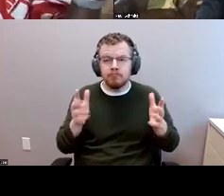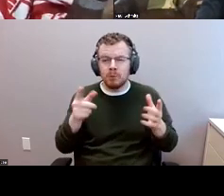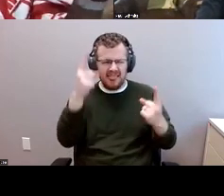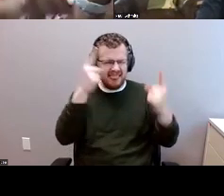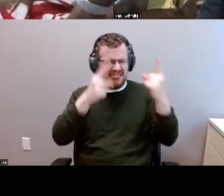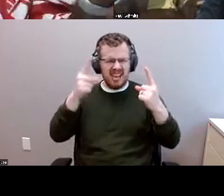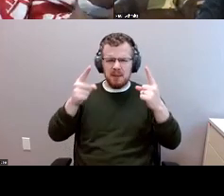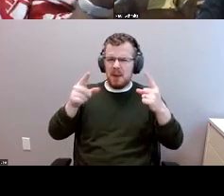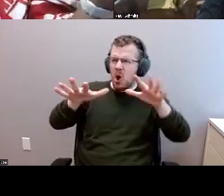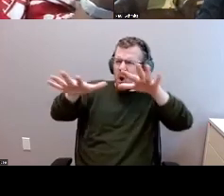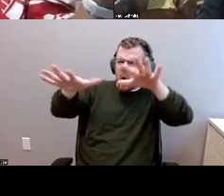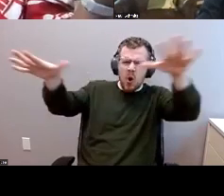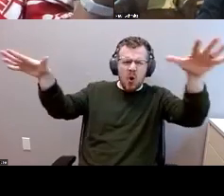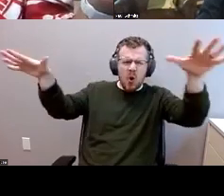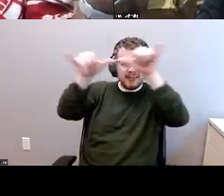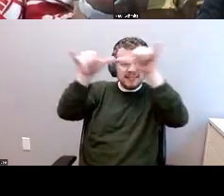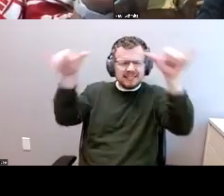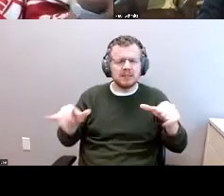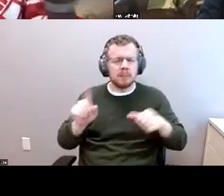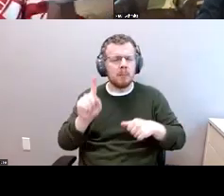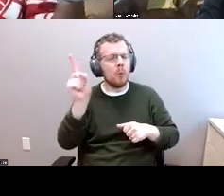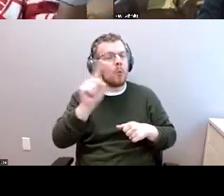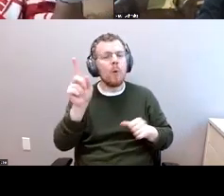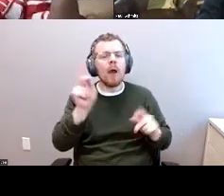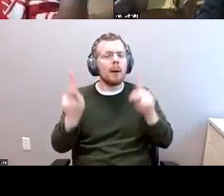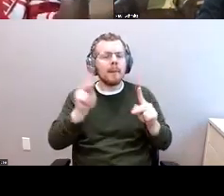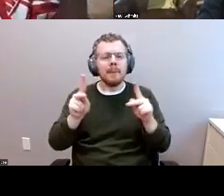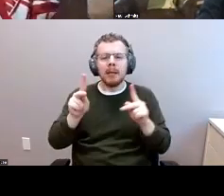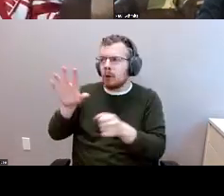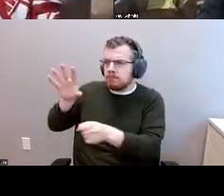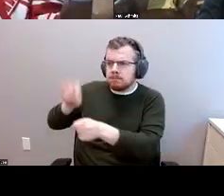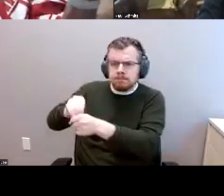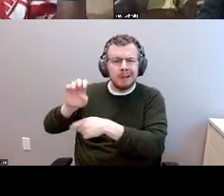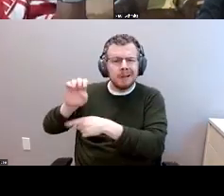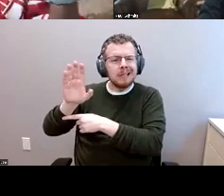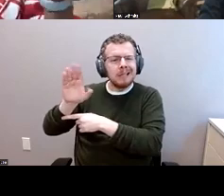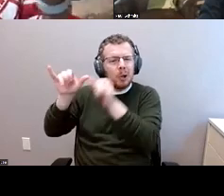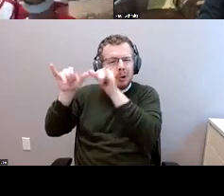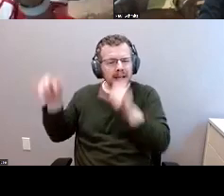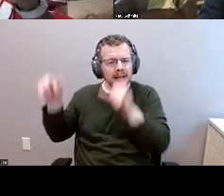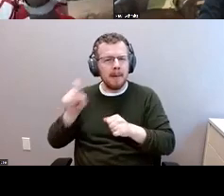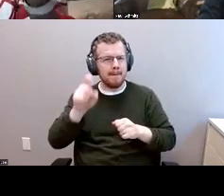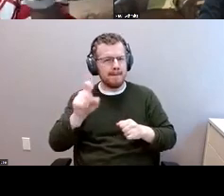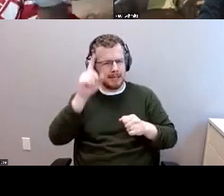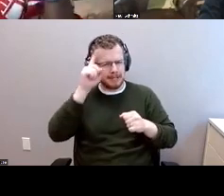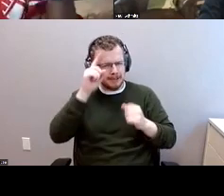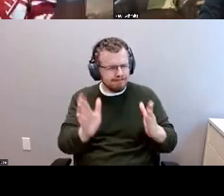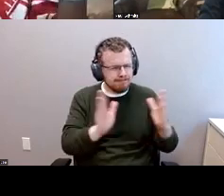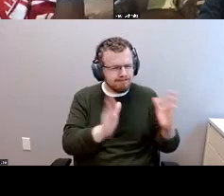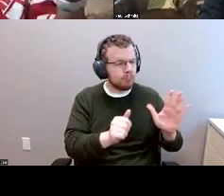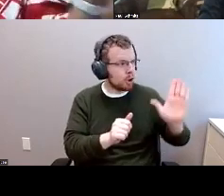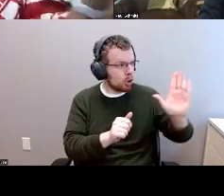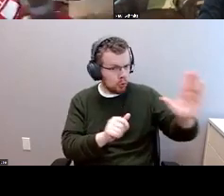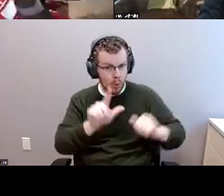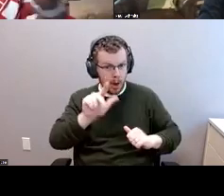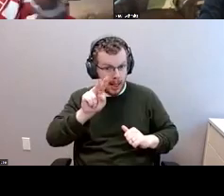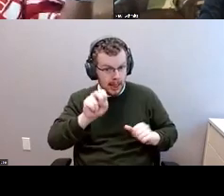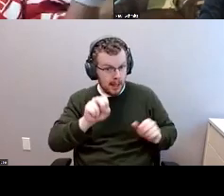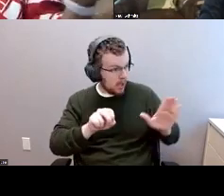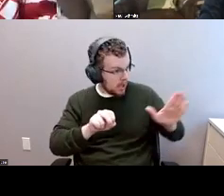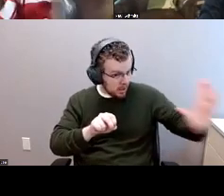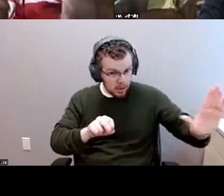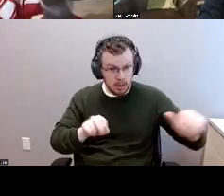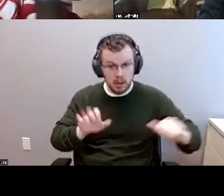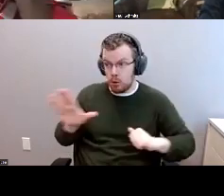sector, and who sits where in the ecosystem, organizing your strategy based on which lane people are in, based on what they can